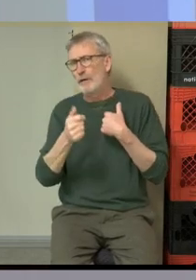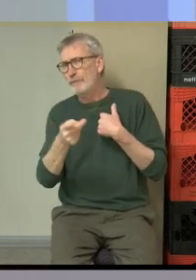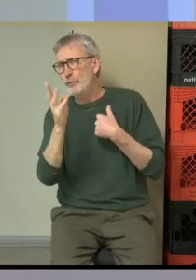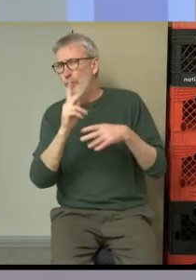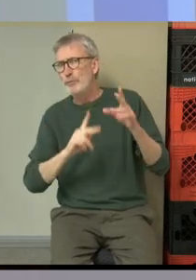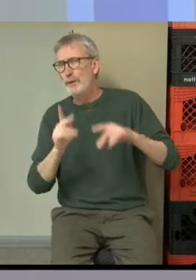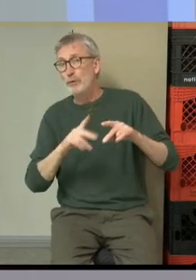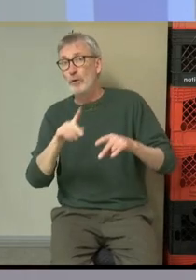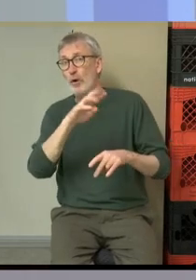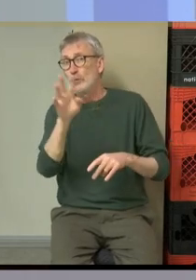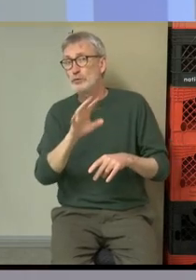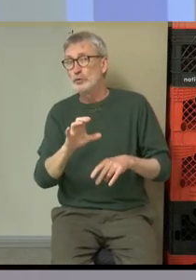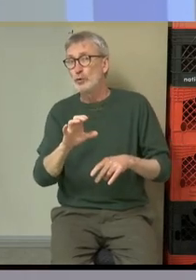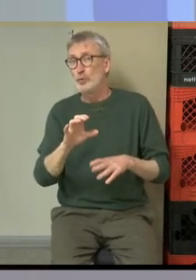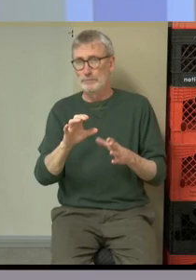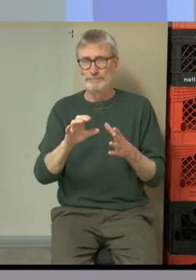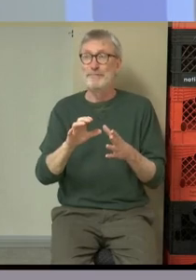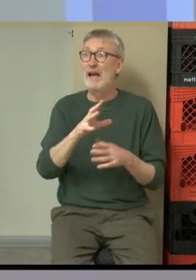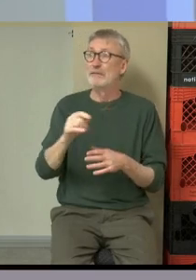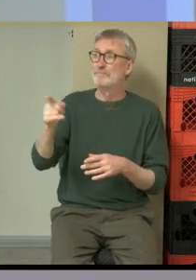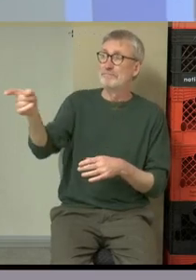thanks to everybody who came in person.